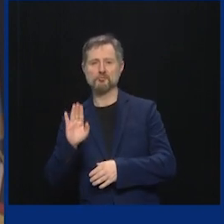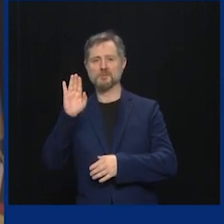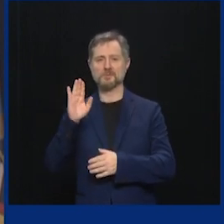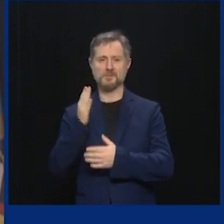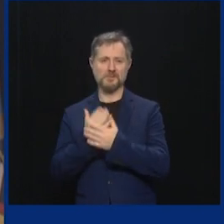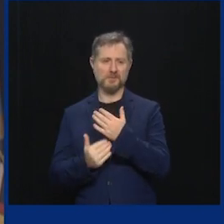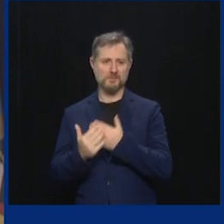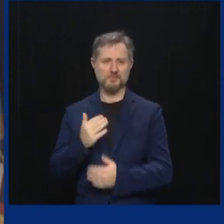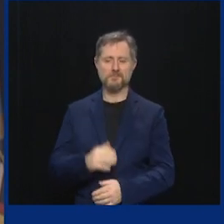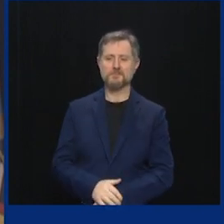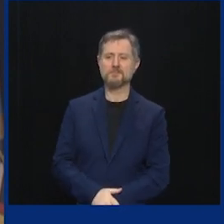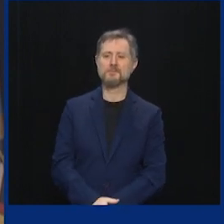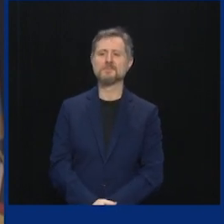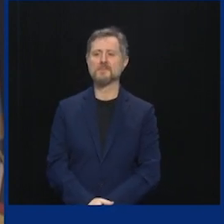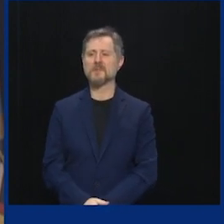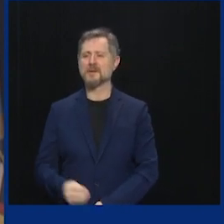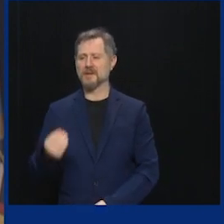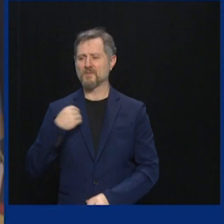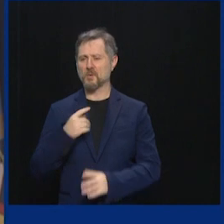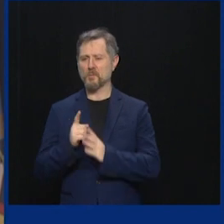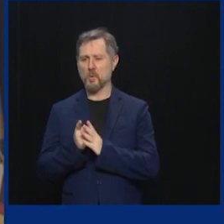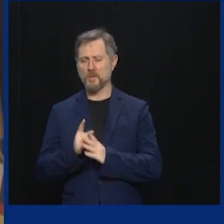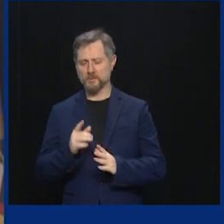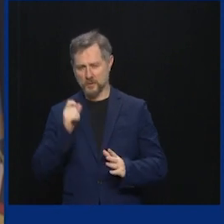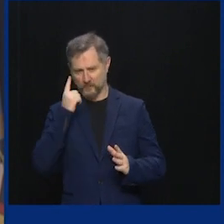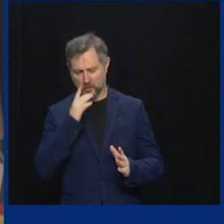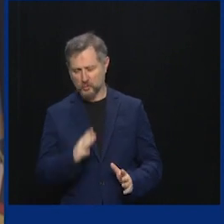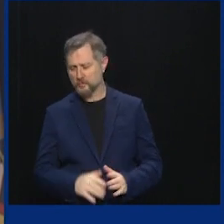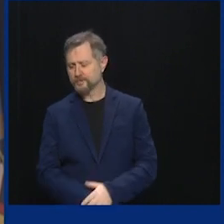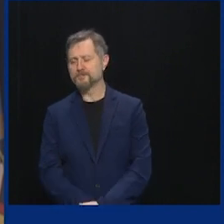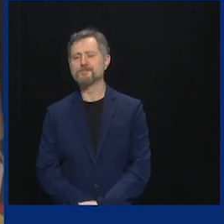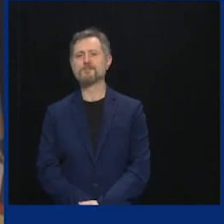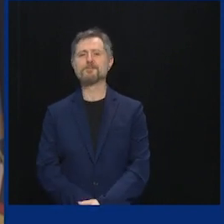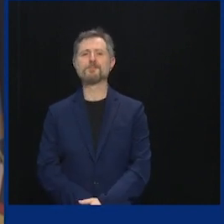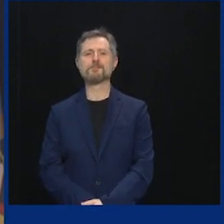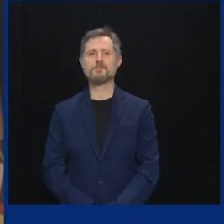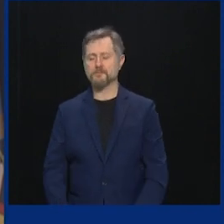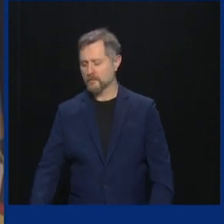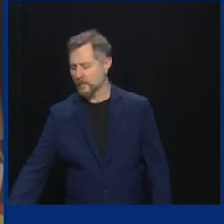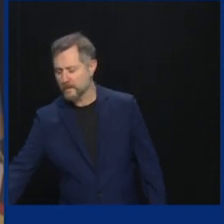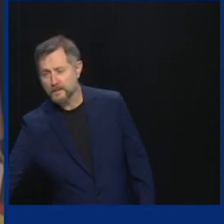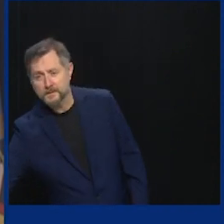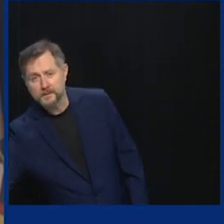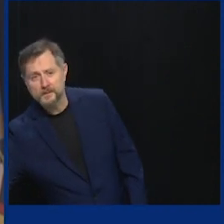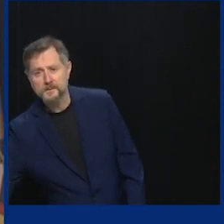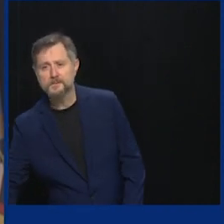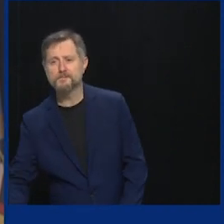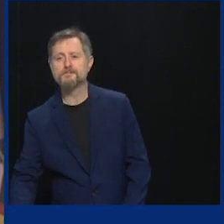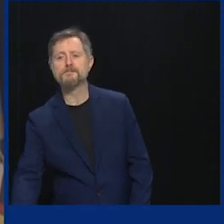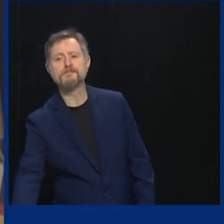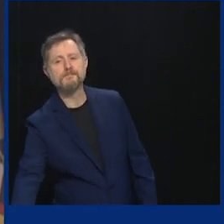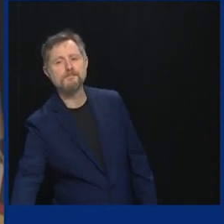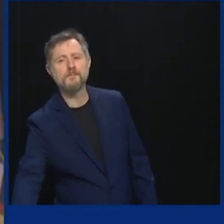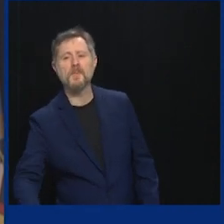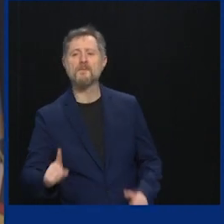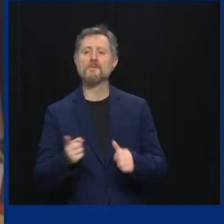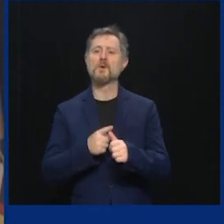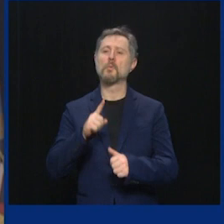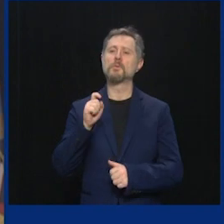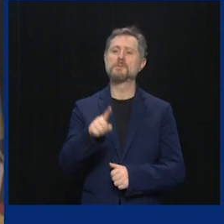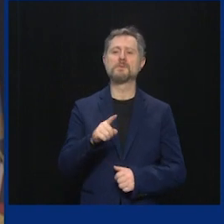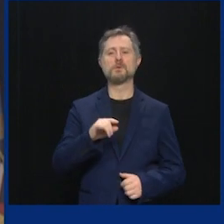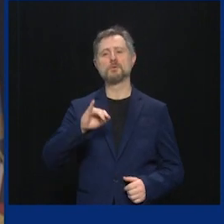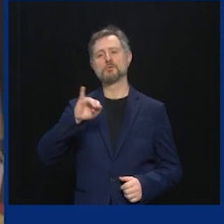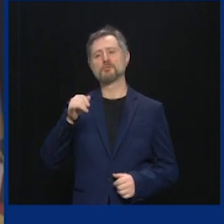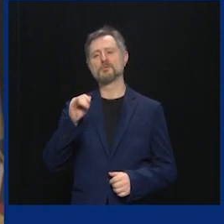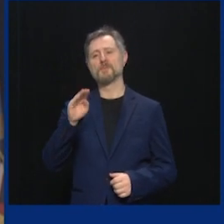list right now, so it'll be just a second. Okay, Governor, your first question comes from Jimmy Vielkind of the